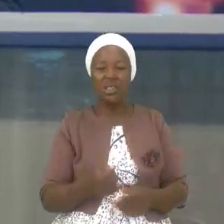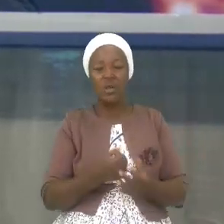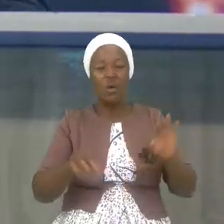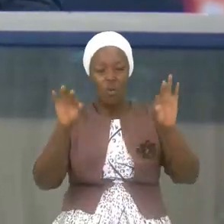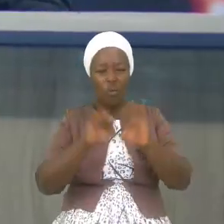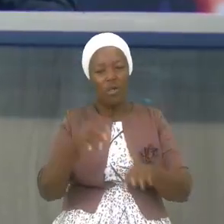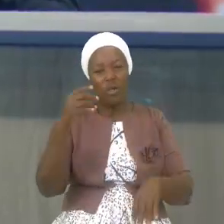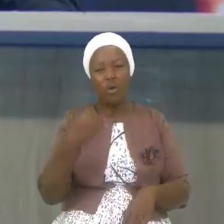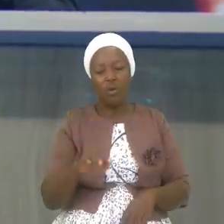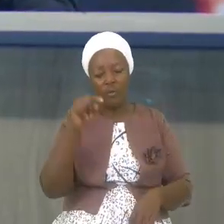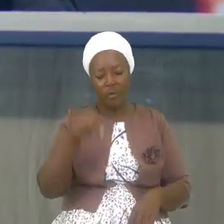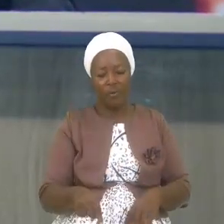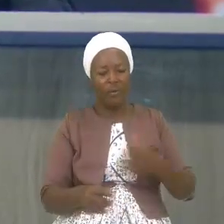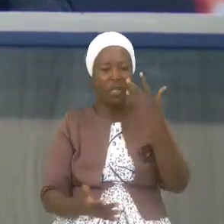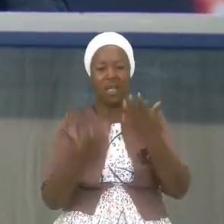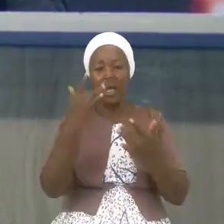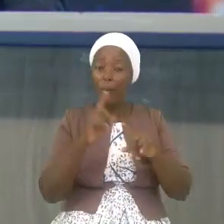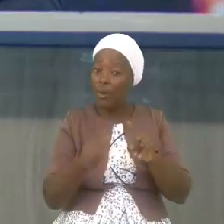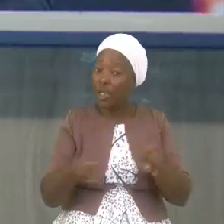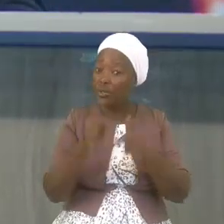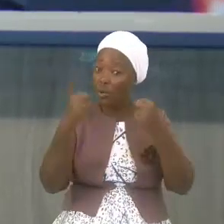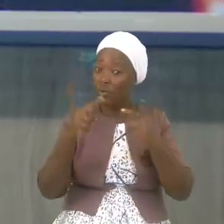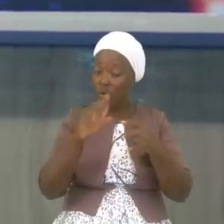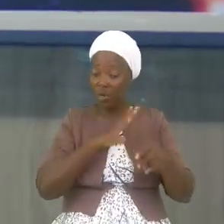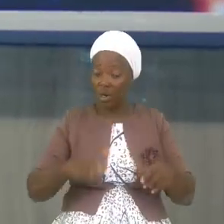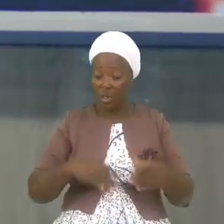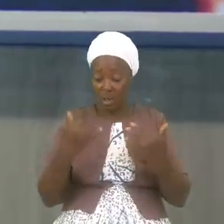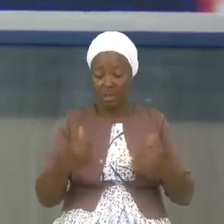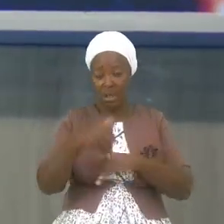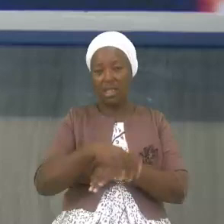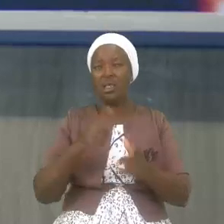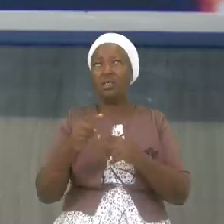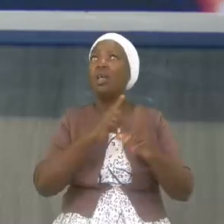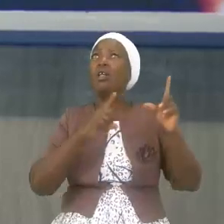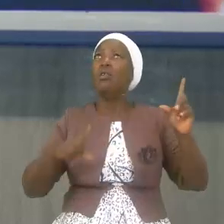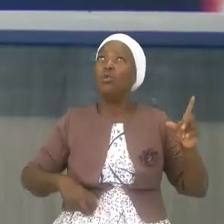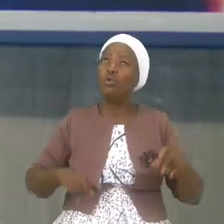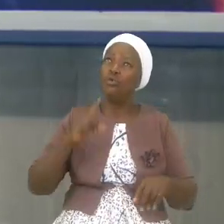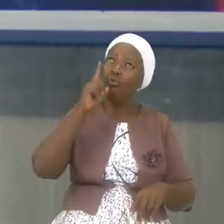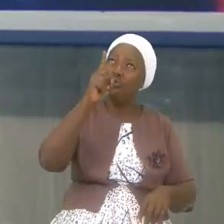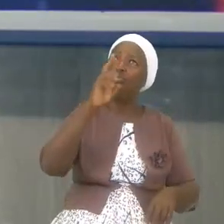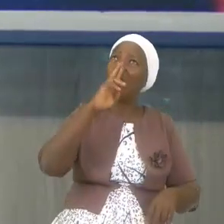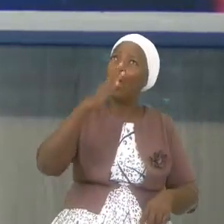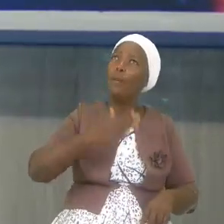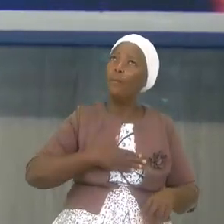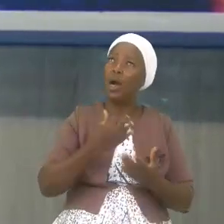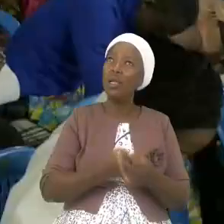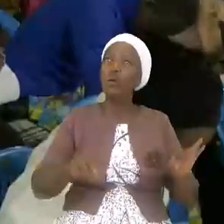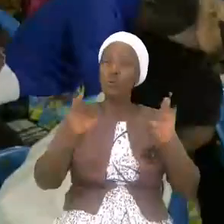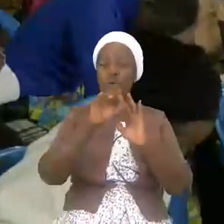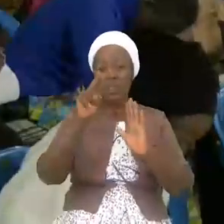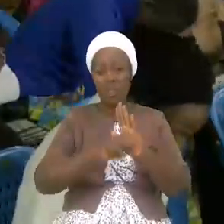you are my worthiness, He'll forgive your sin. Heads bowed and eyes